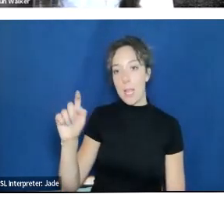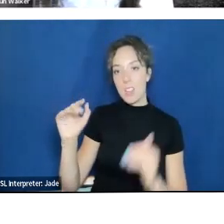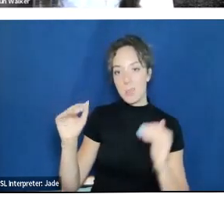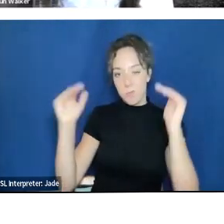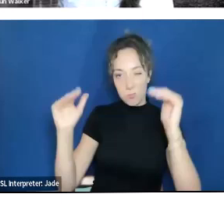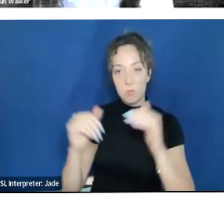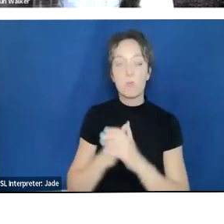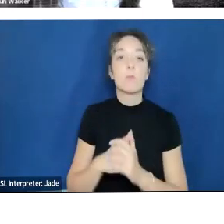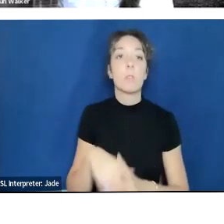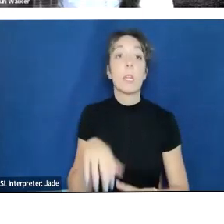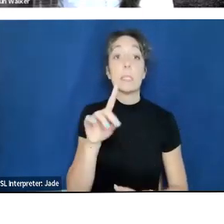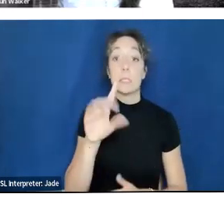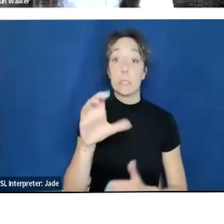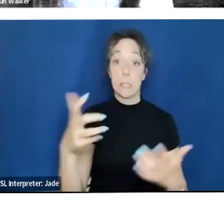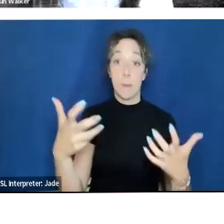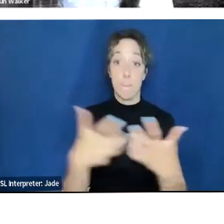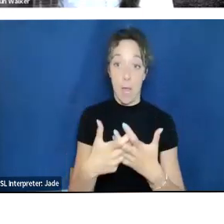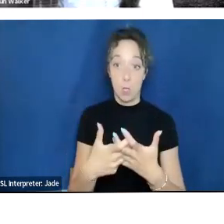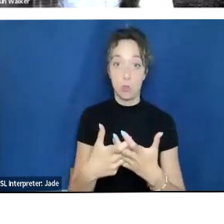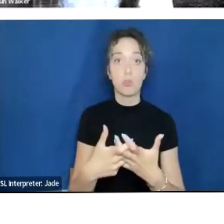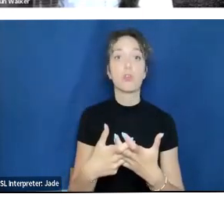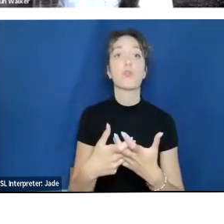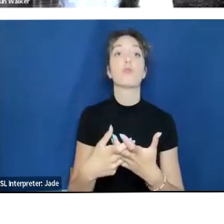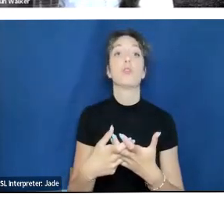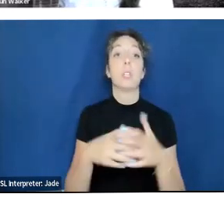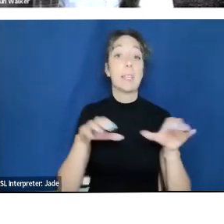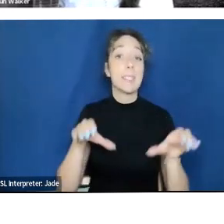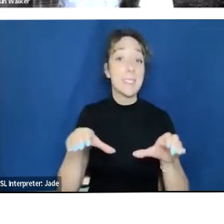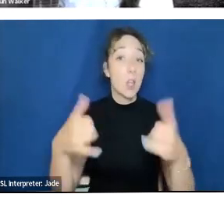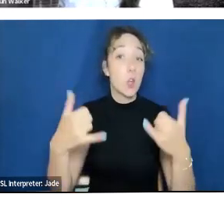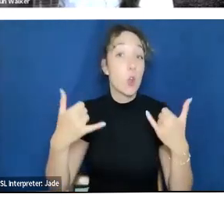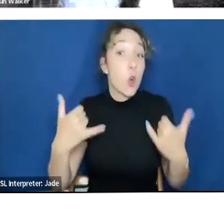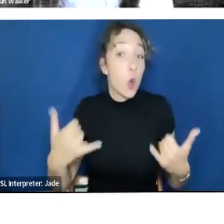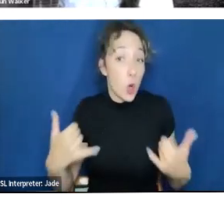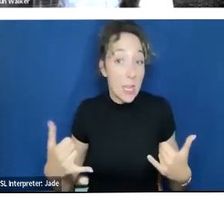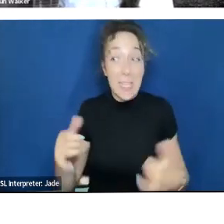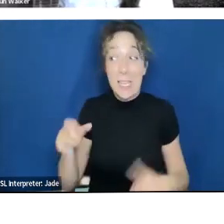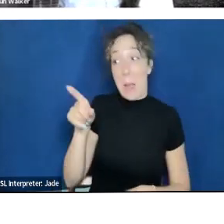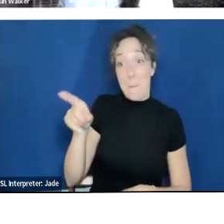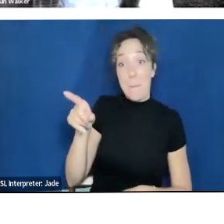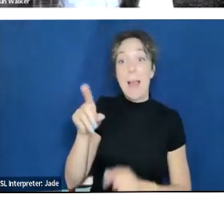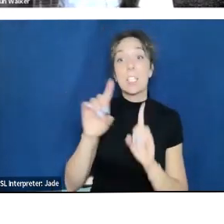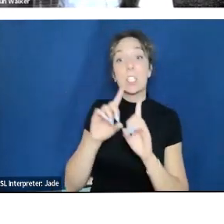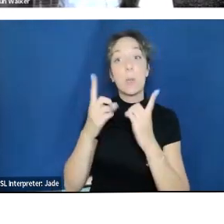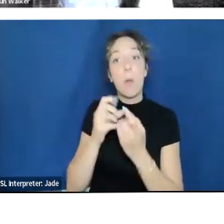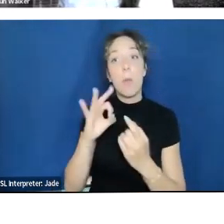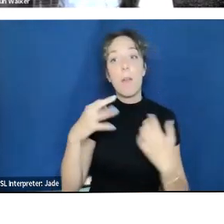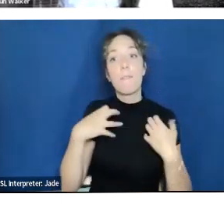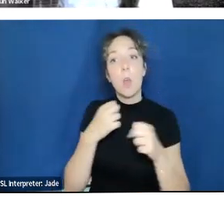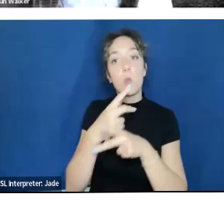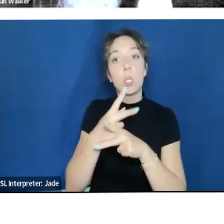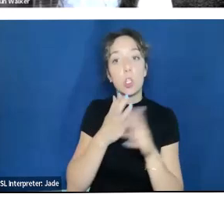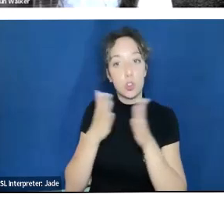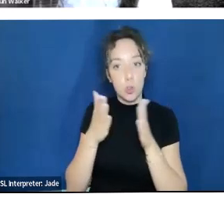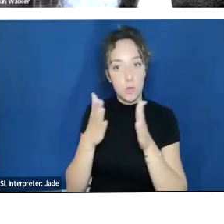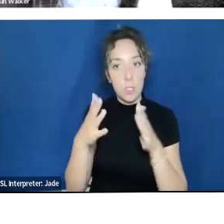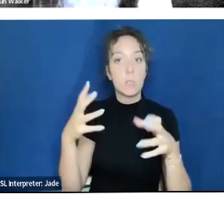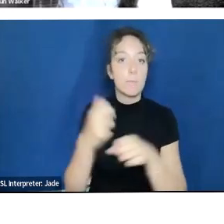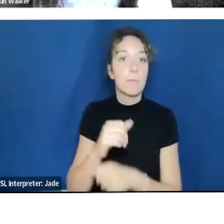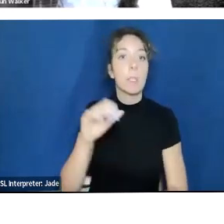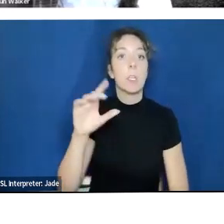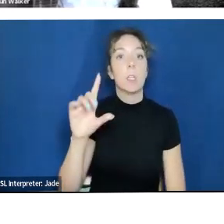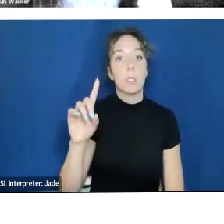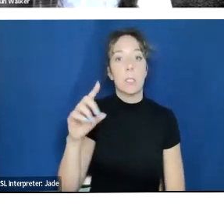DC match is conducted currently by our Department of Healthcare Services or